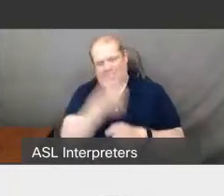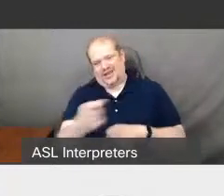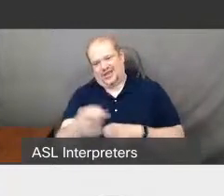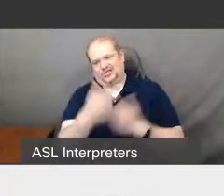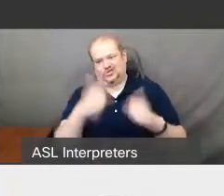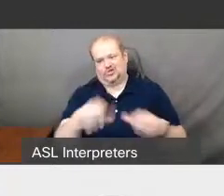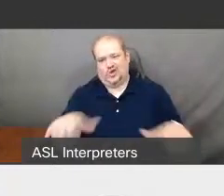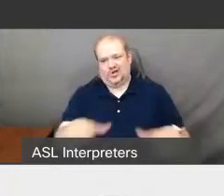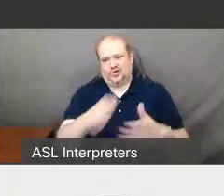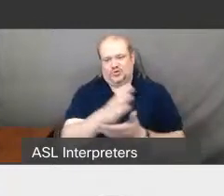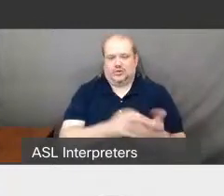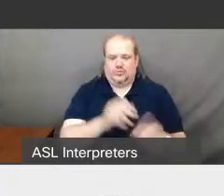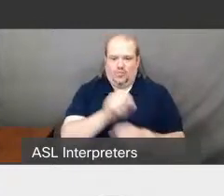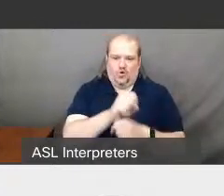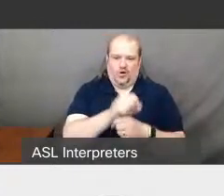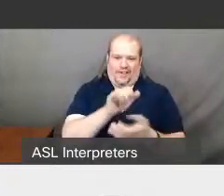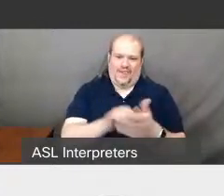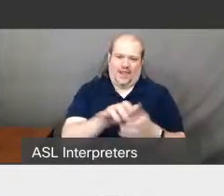to do some work in the area.